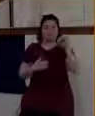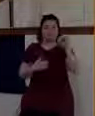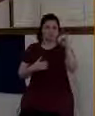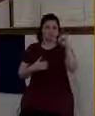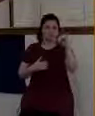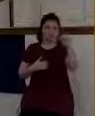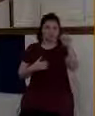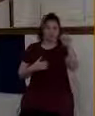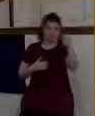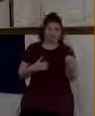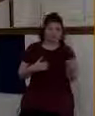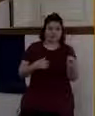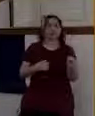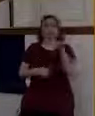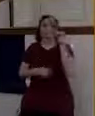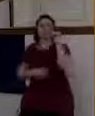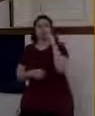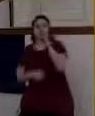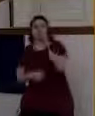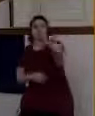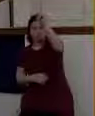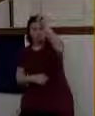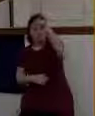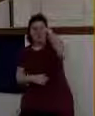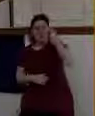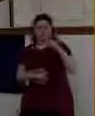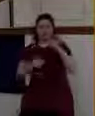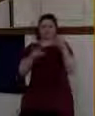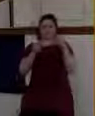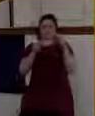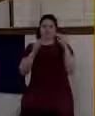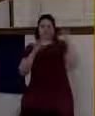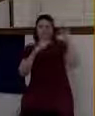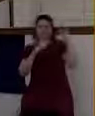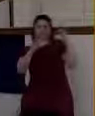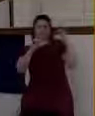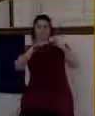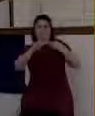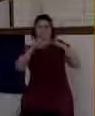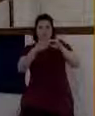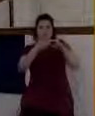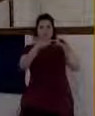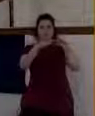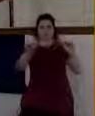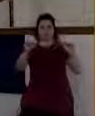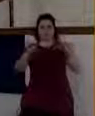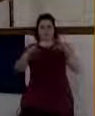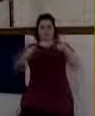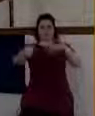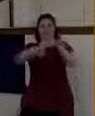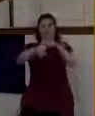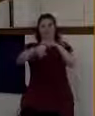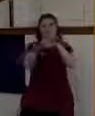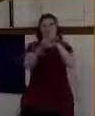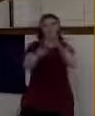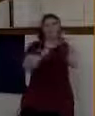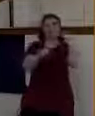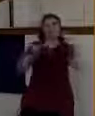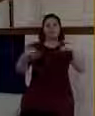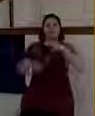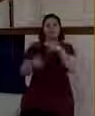Israel to the north. This is a message to that divided nation. But also, it's a message for us tonight. We're not just here to learn about